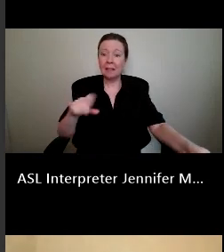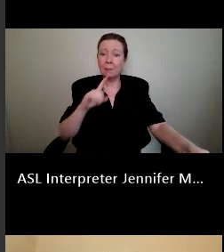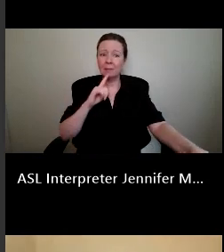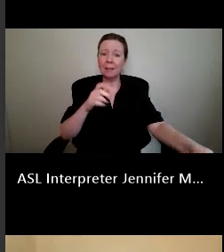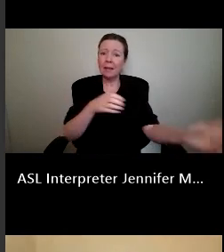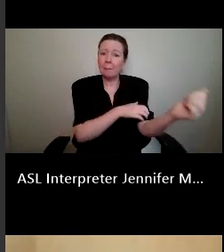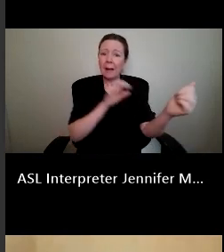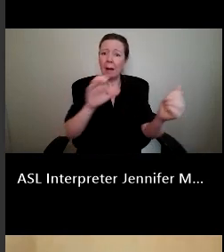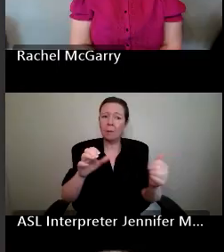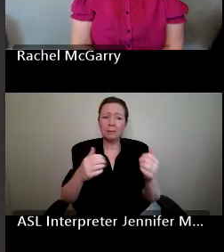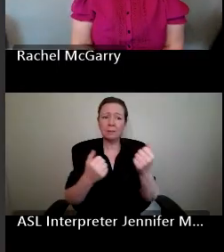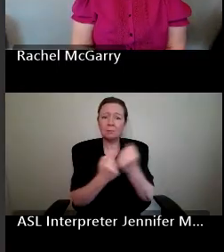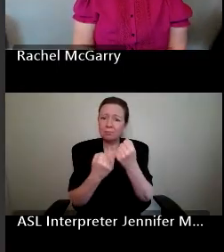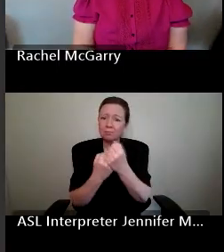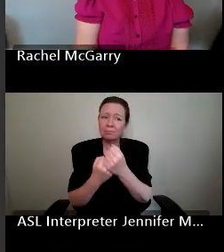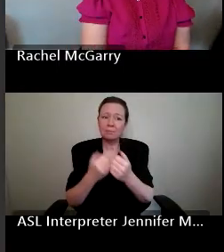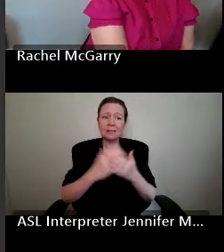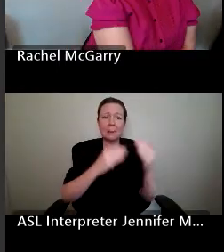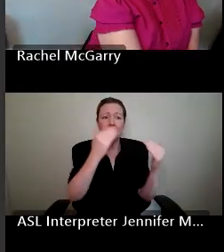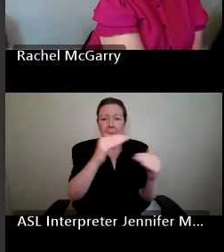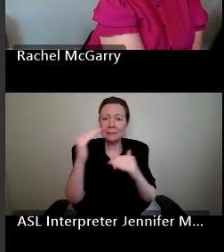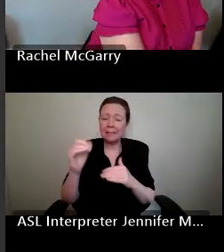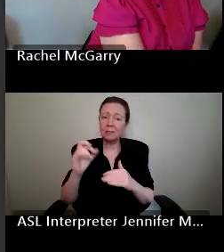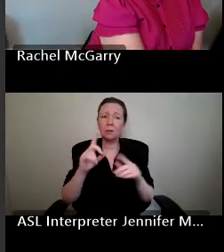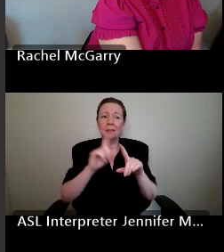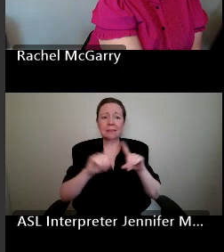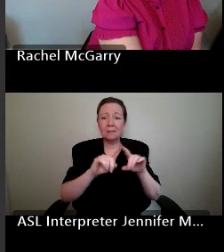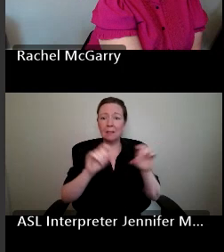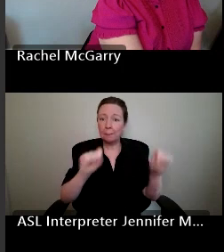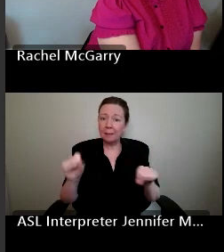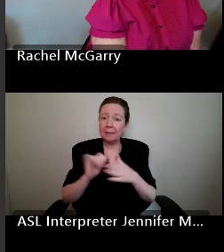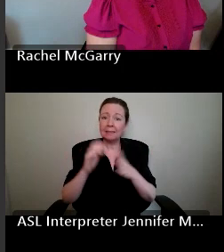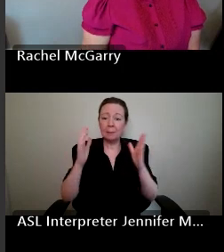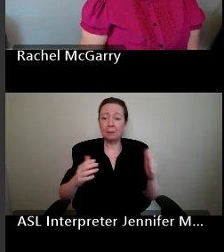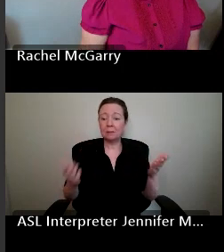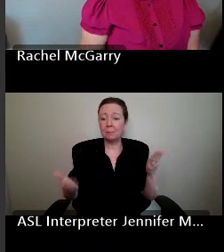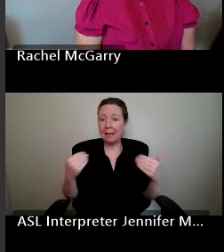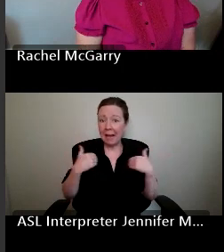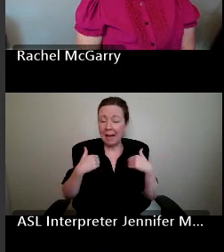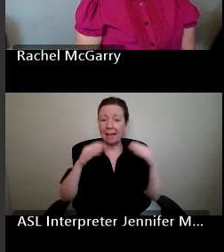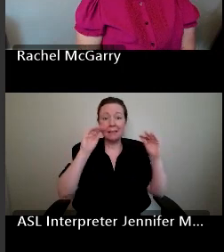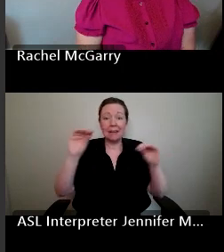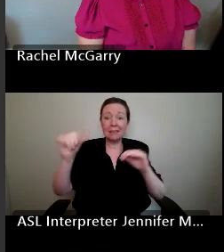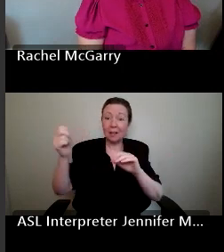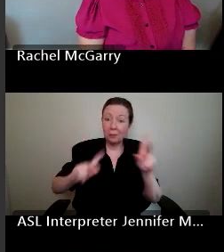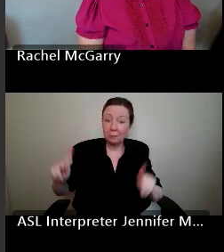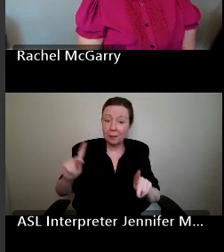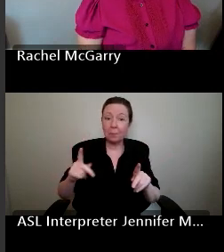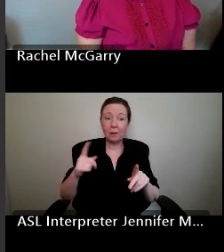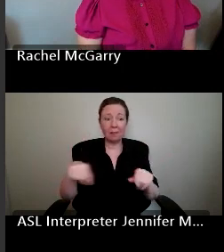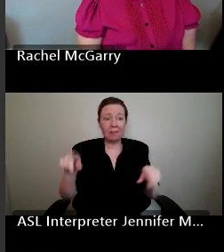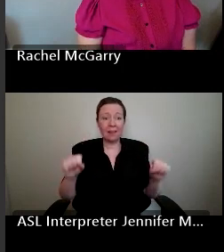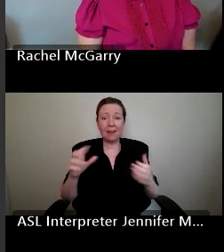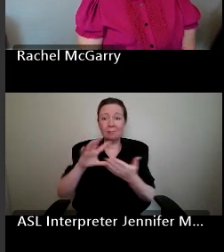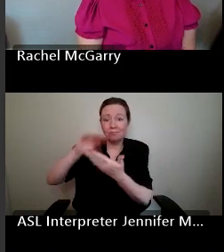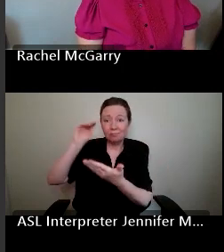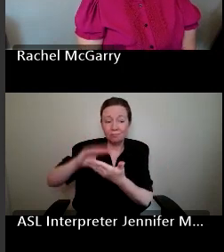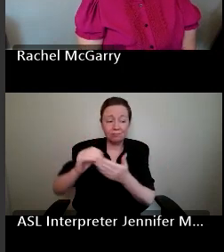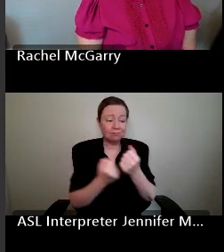communicate maybe some of the limitations or different abilities that a person might have and educate others so that they can also learn and